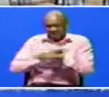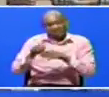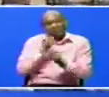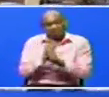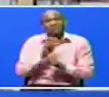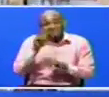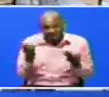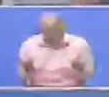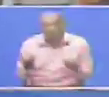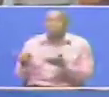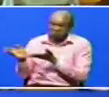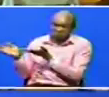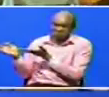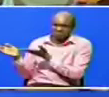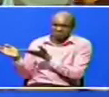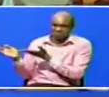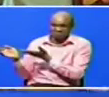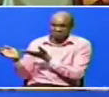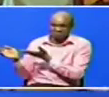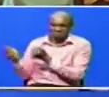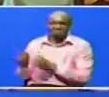Let's go have a look.